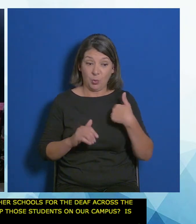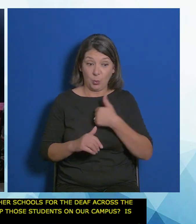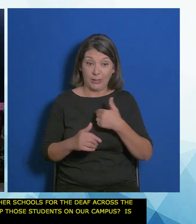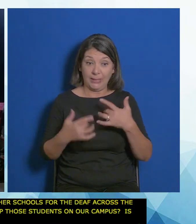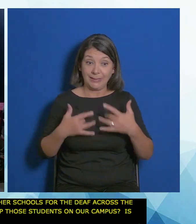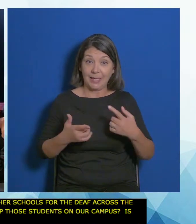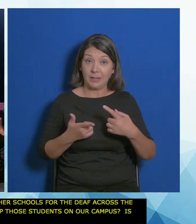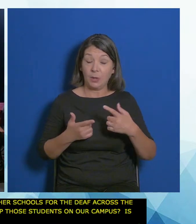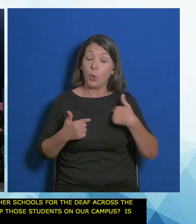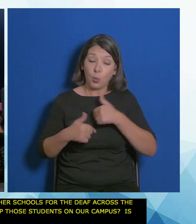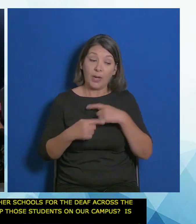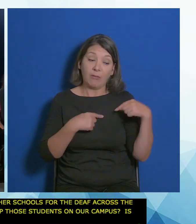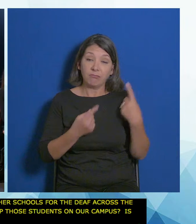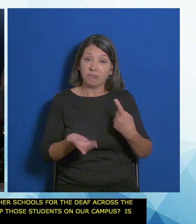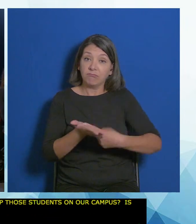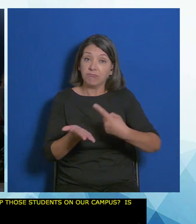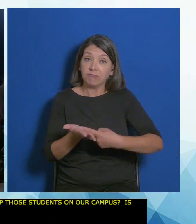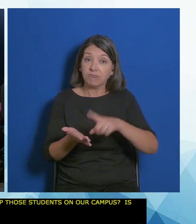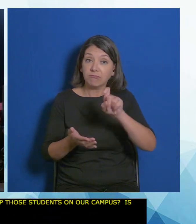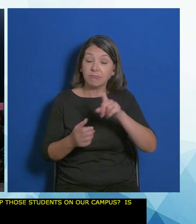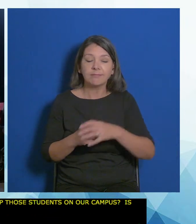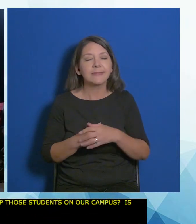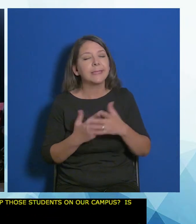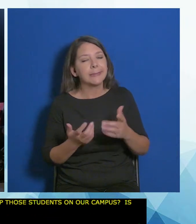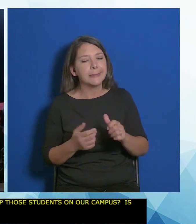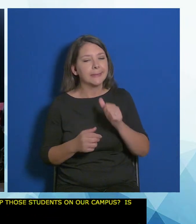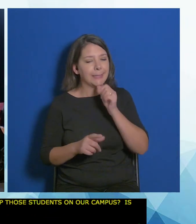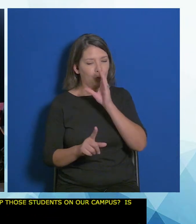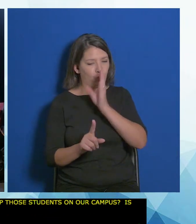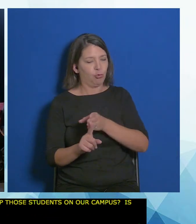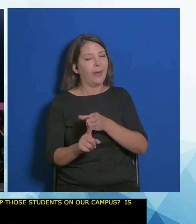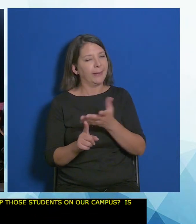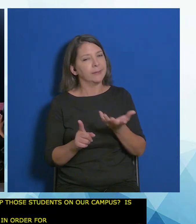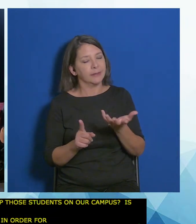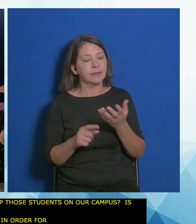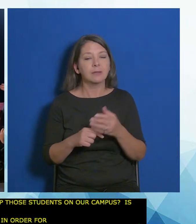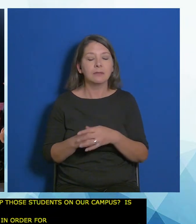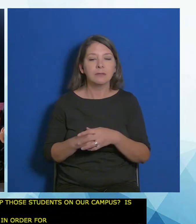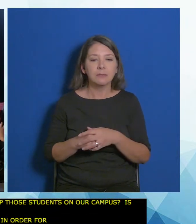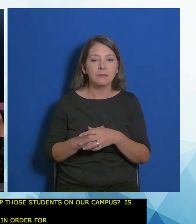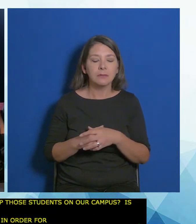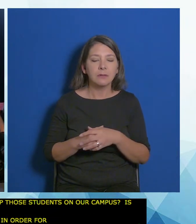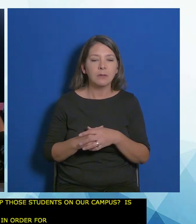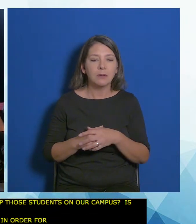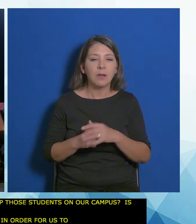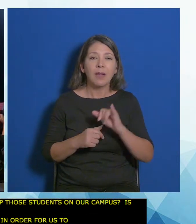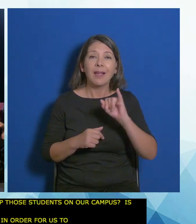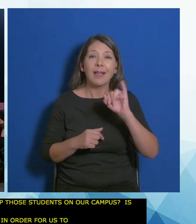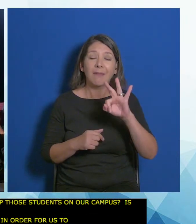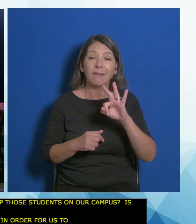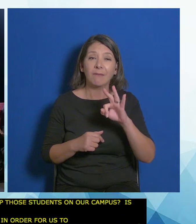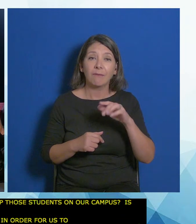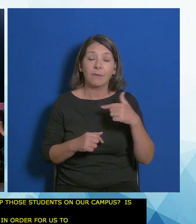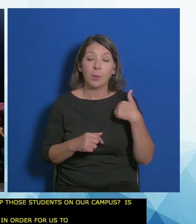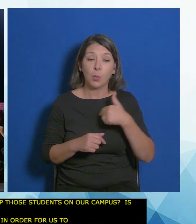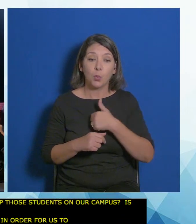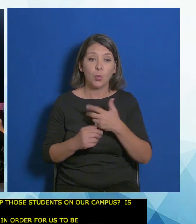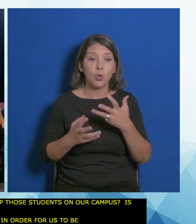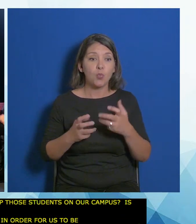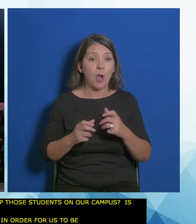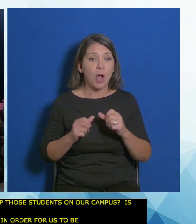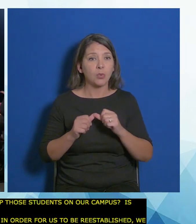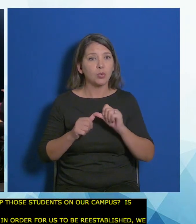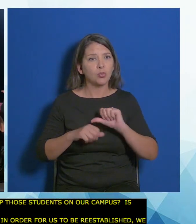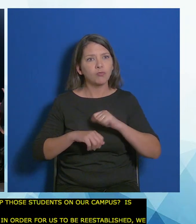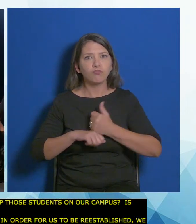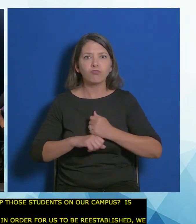Indirectly, meaning I think in order for us to be reestablished, we have to be known